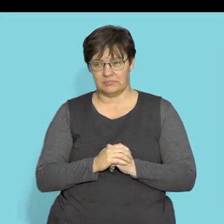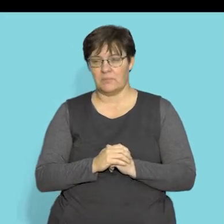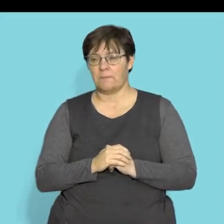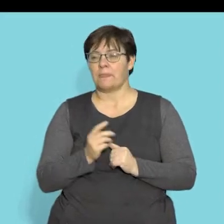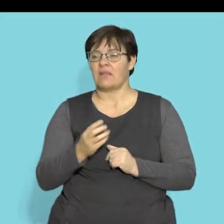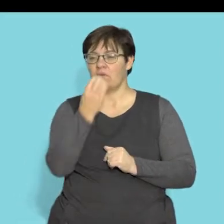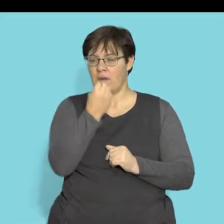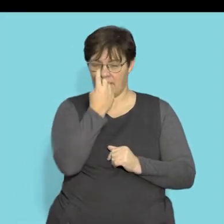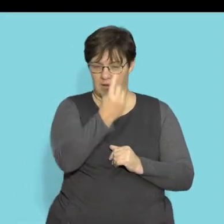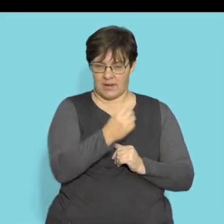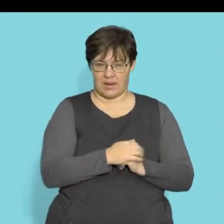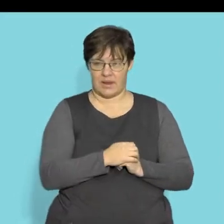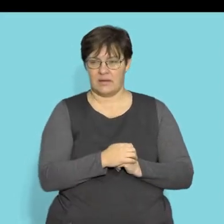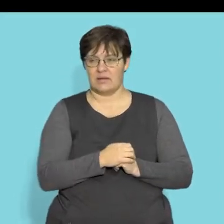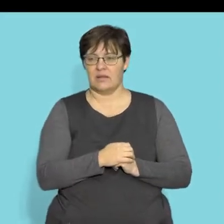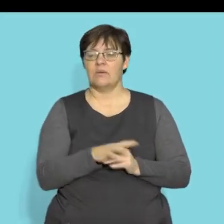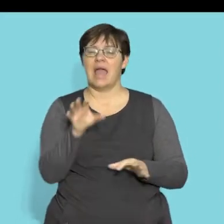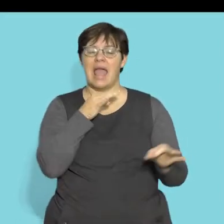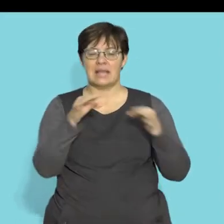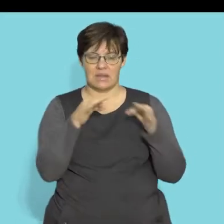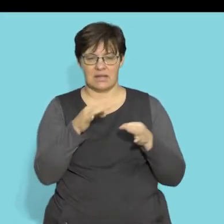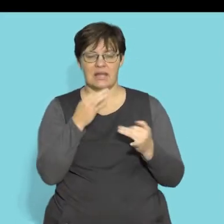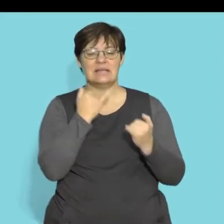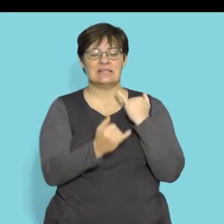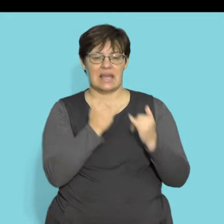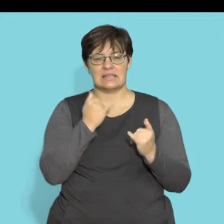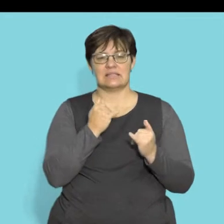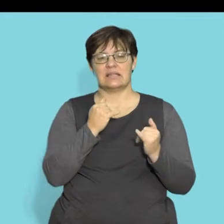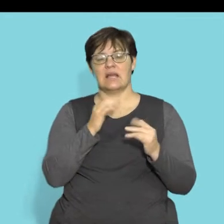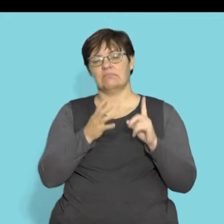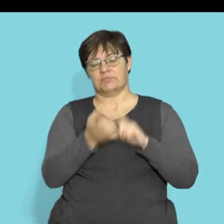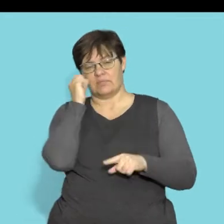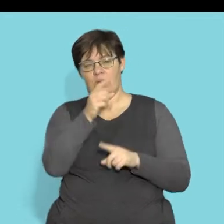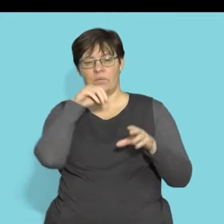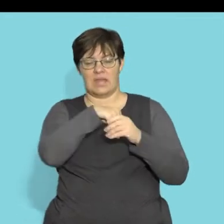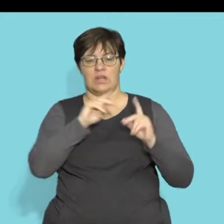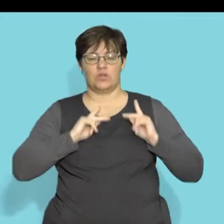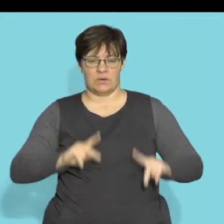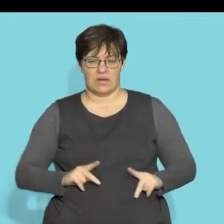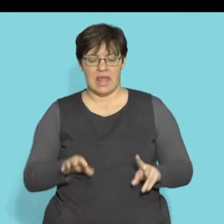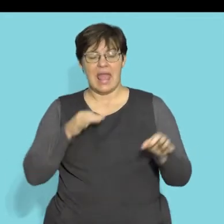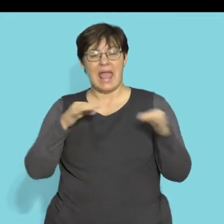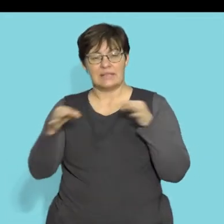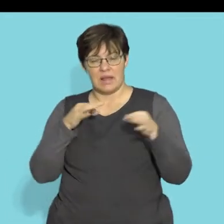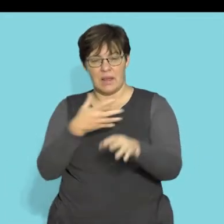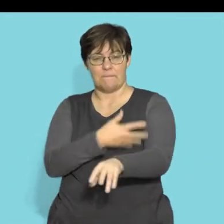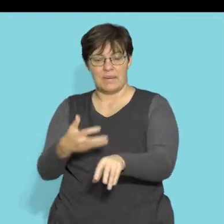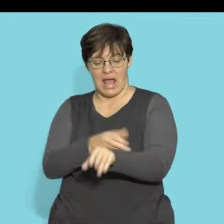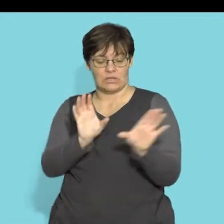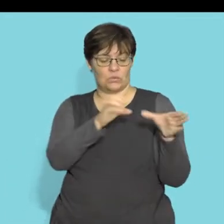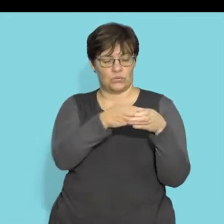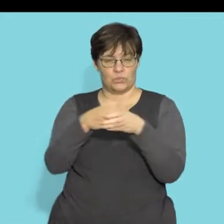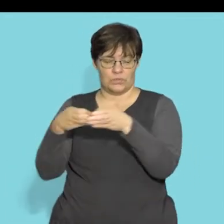up, there's one component there. We've got to describe sex determination in humans. Second is explain how